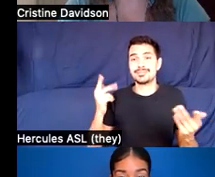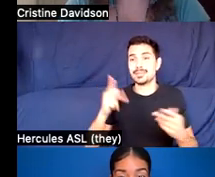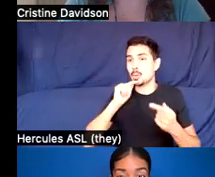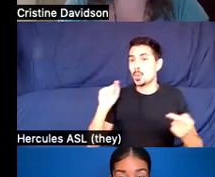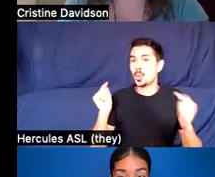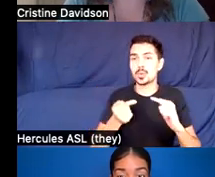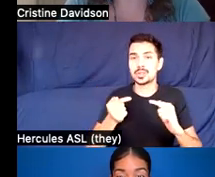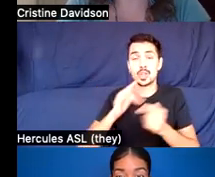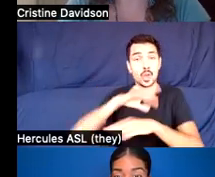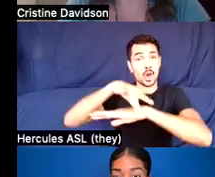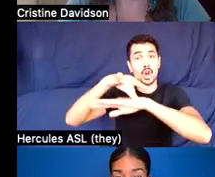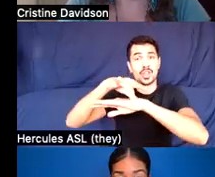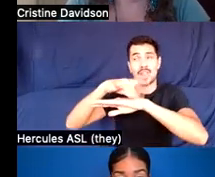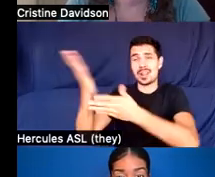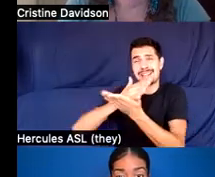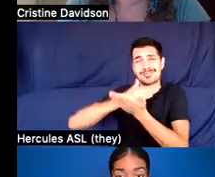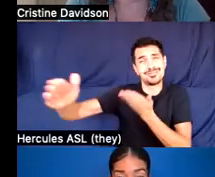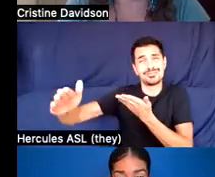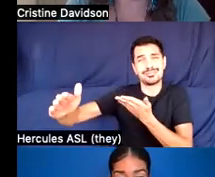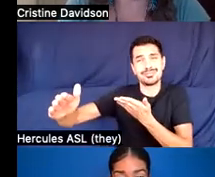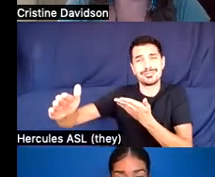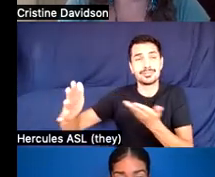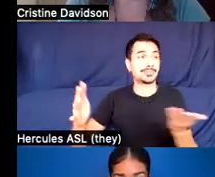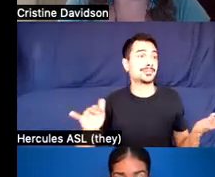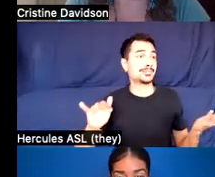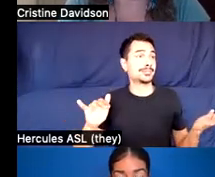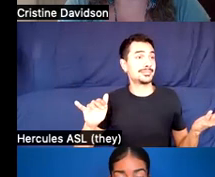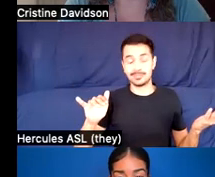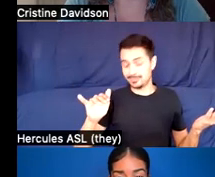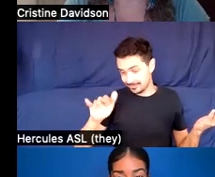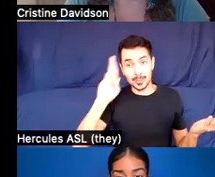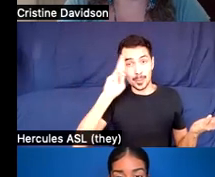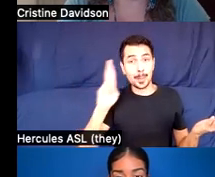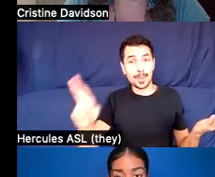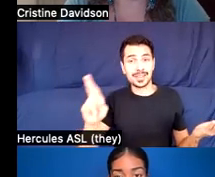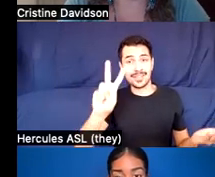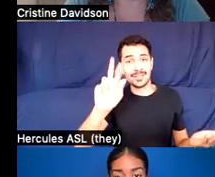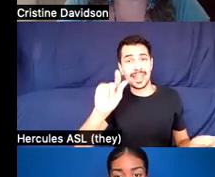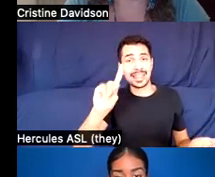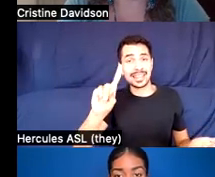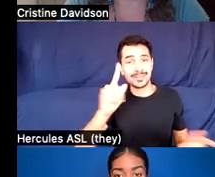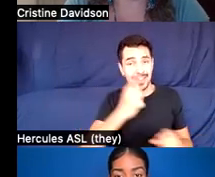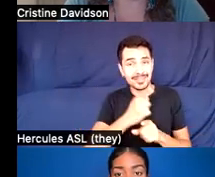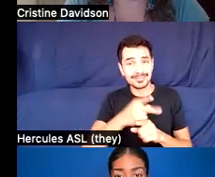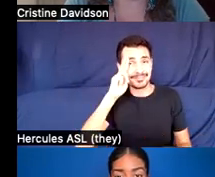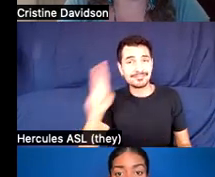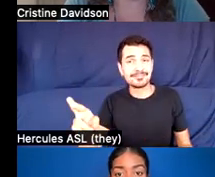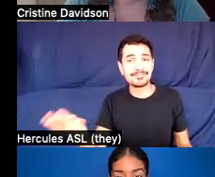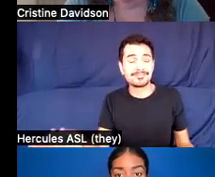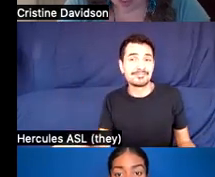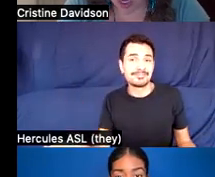the earth, right? And that is a valid feeling. And so, you